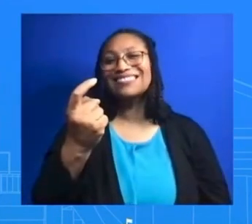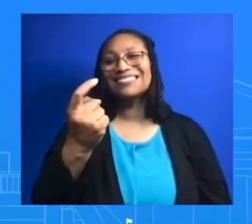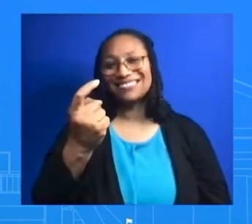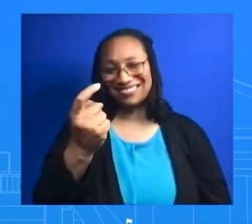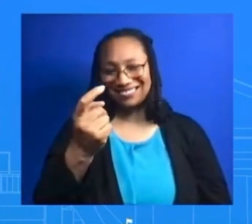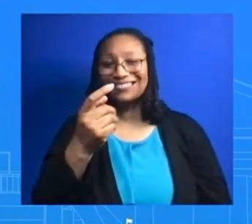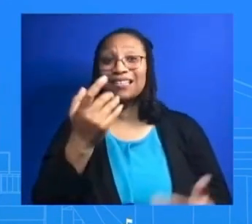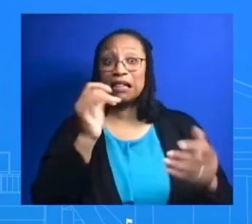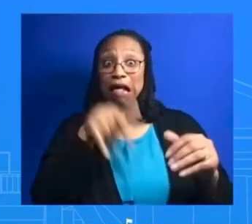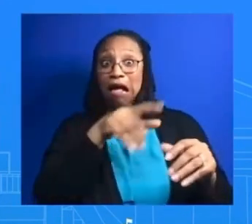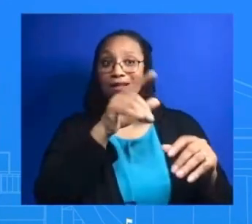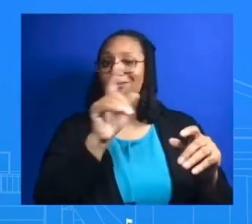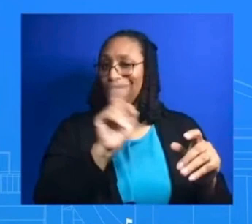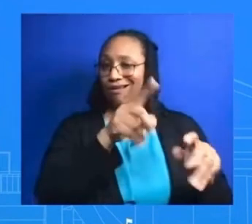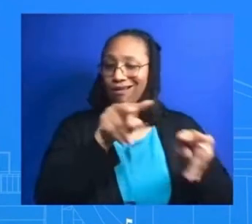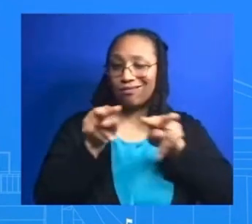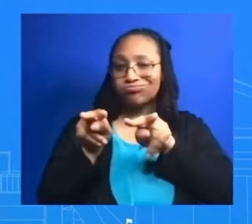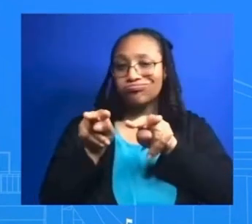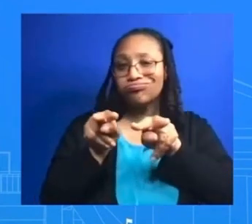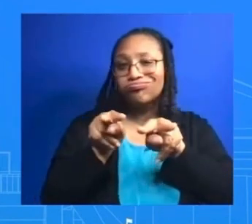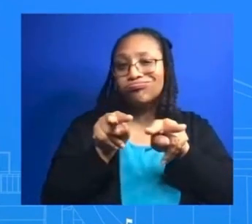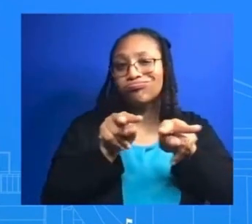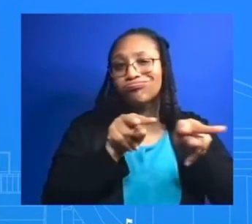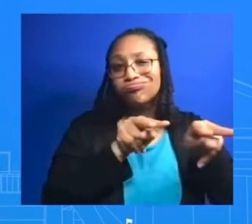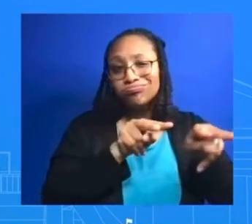provide an update.